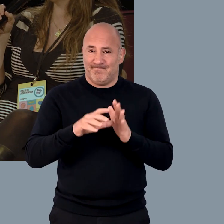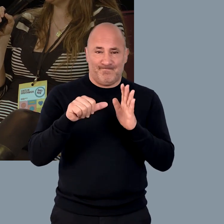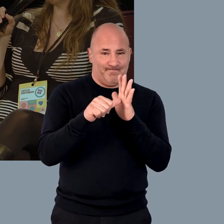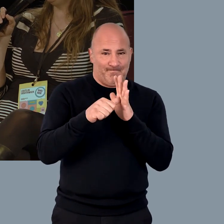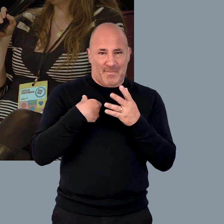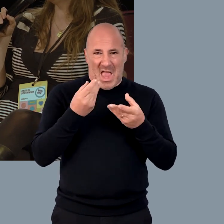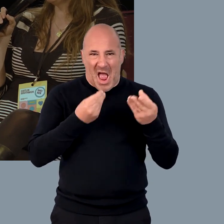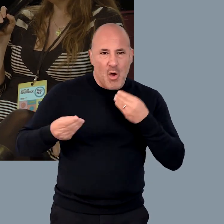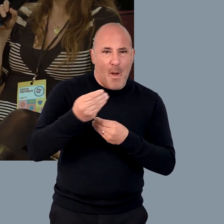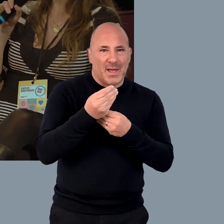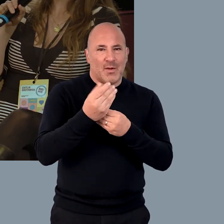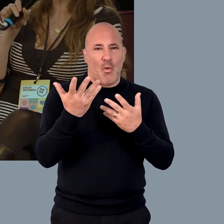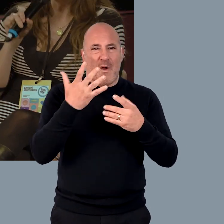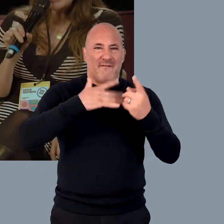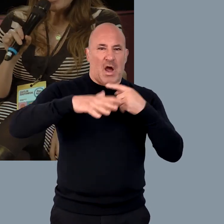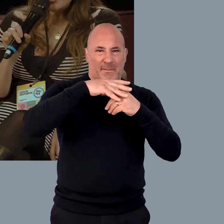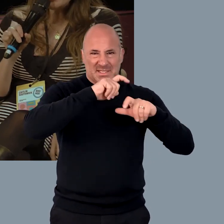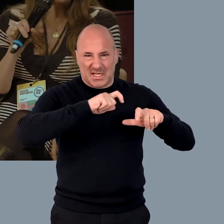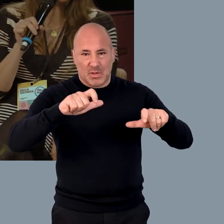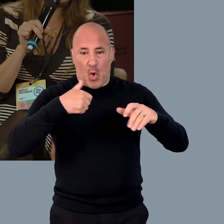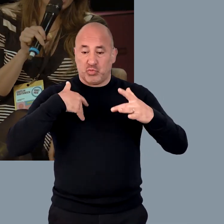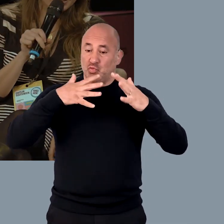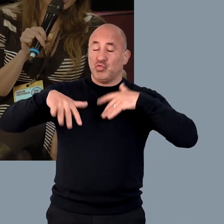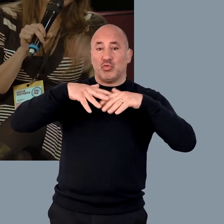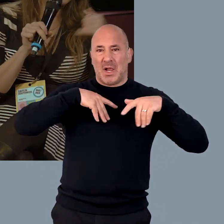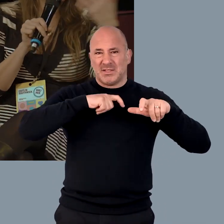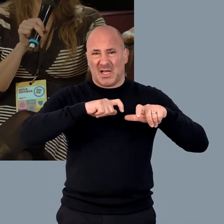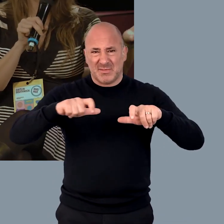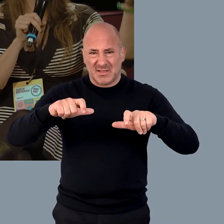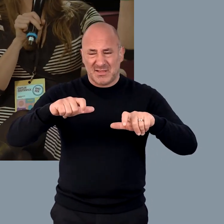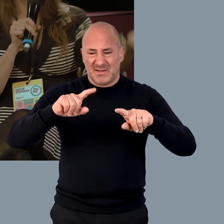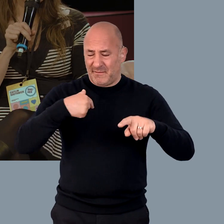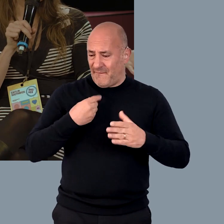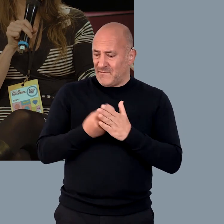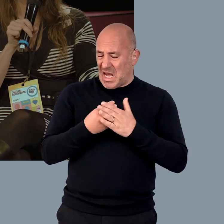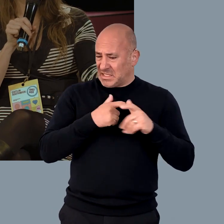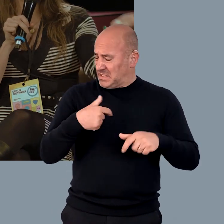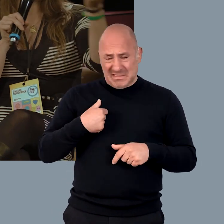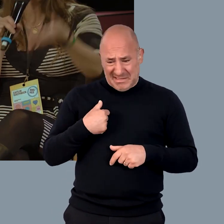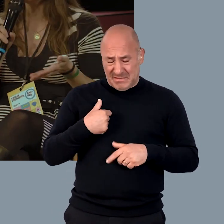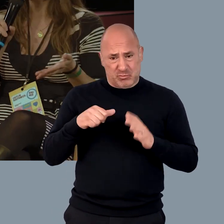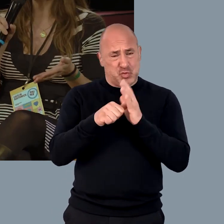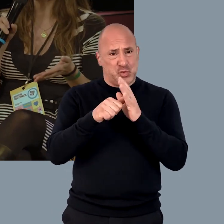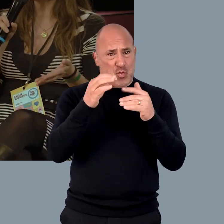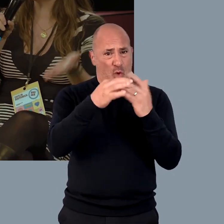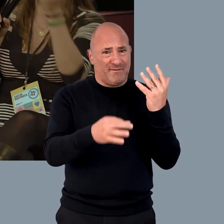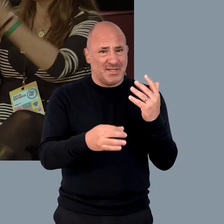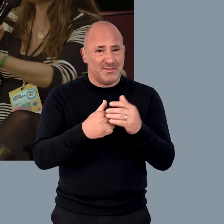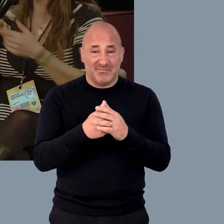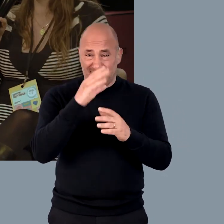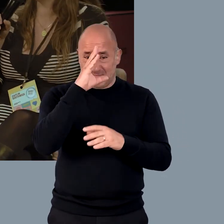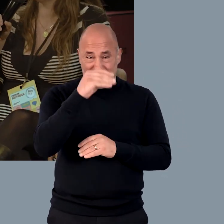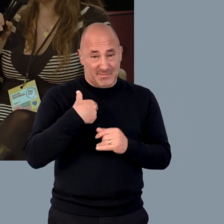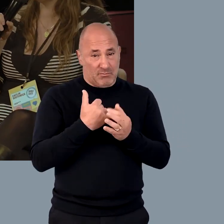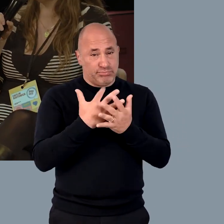financially unsustainable. So it's very difficult to be it's very difficult to be environmentally sustainable or socially sustainable if you're